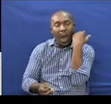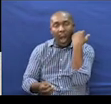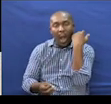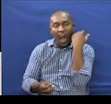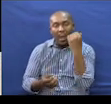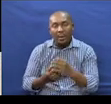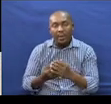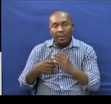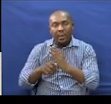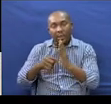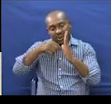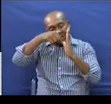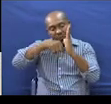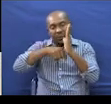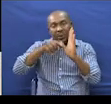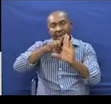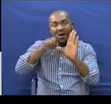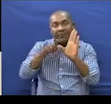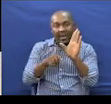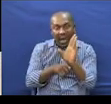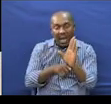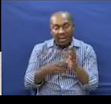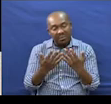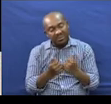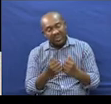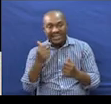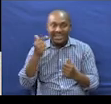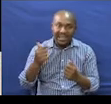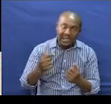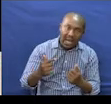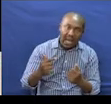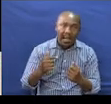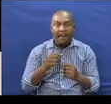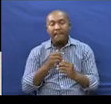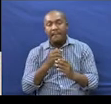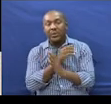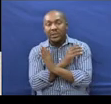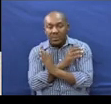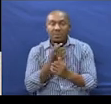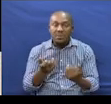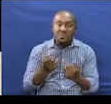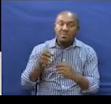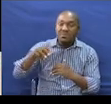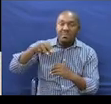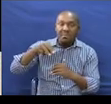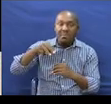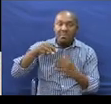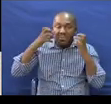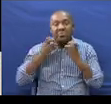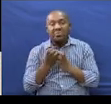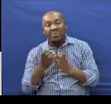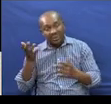which is found in sub-Saharan African countries, Tanzania, Malawi, Mozambique, etc. The birth